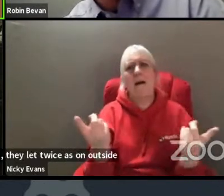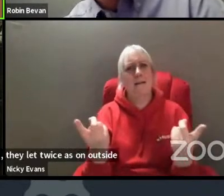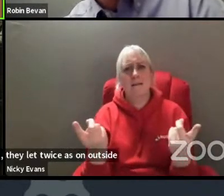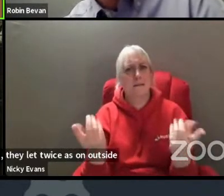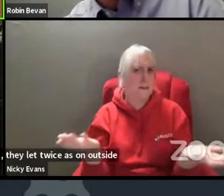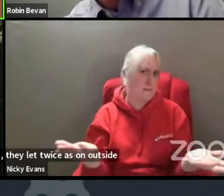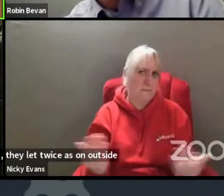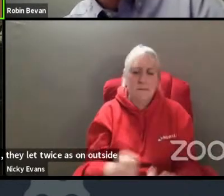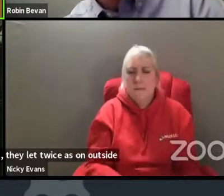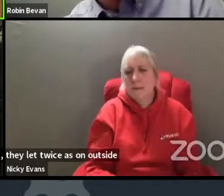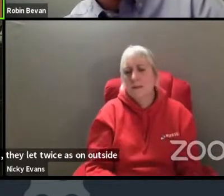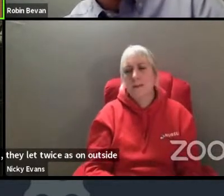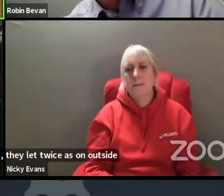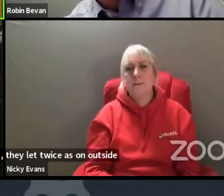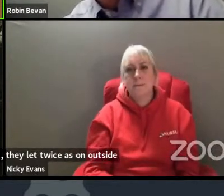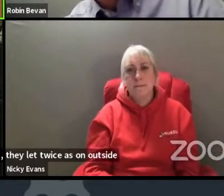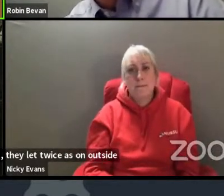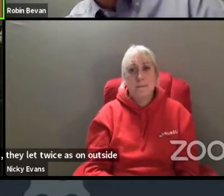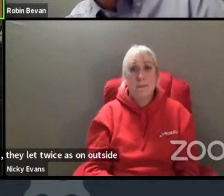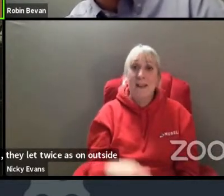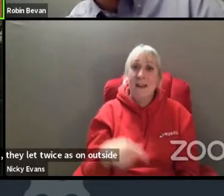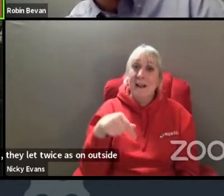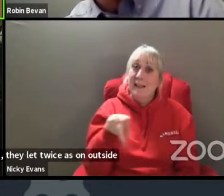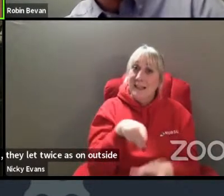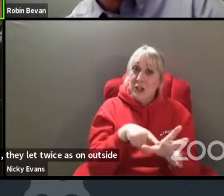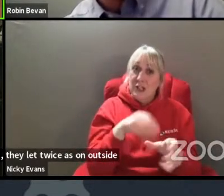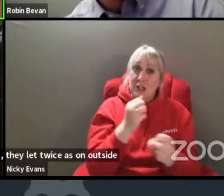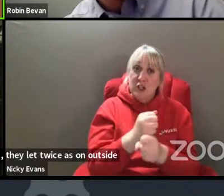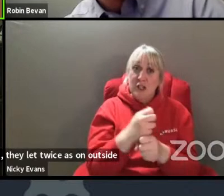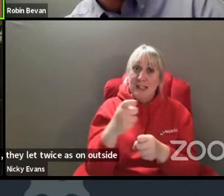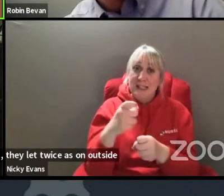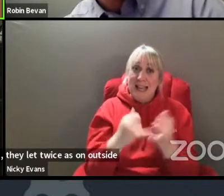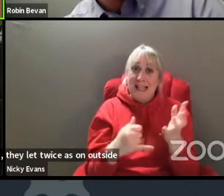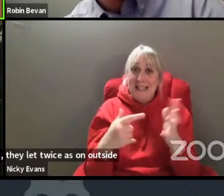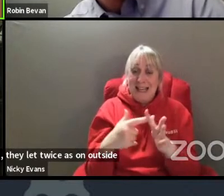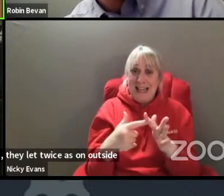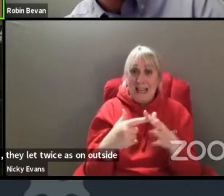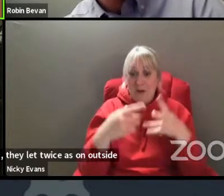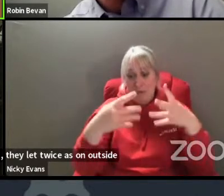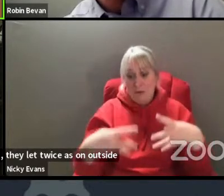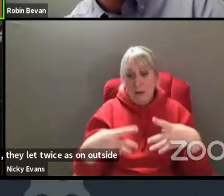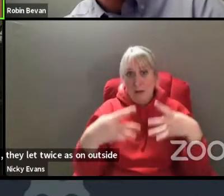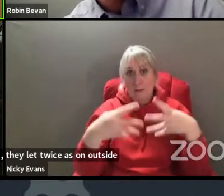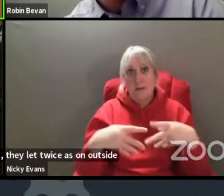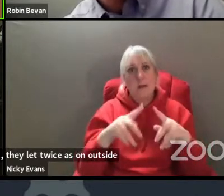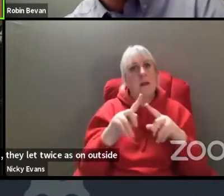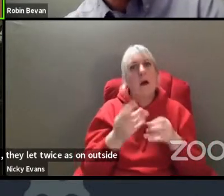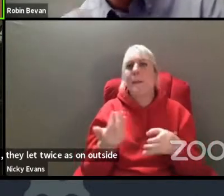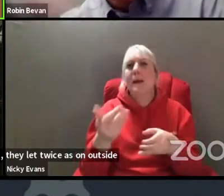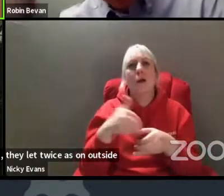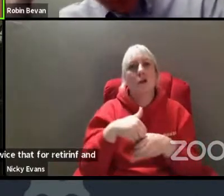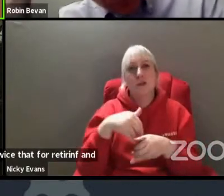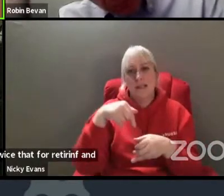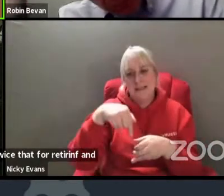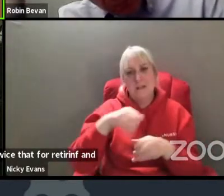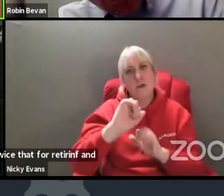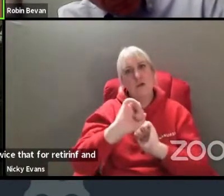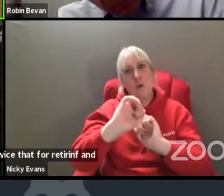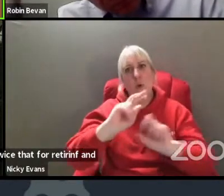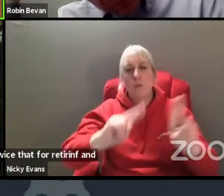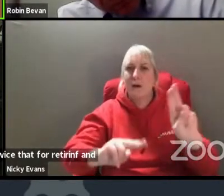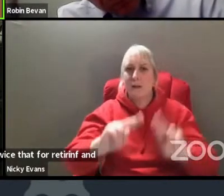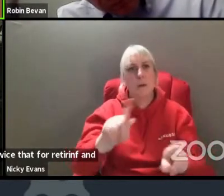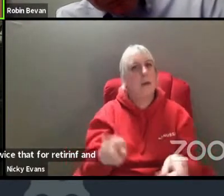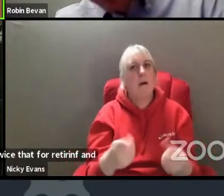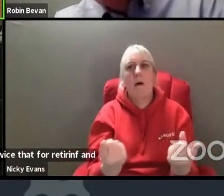weeks. This year's GCSE results cannot be included in your appraisal. They can't be. They're not going to be